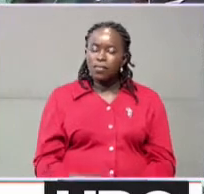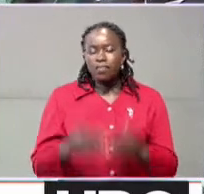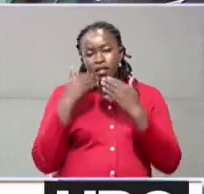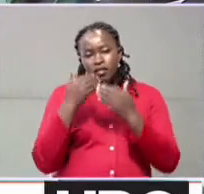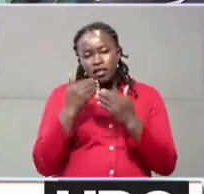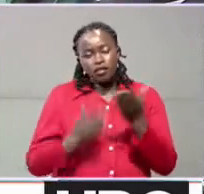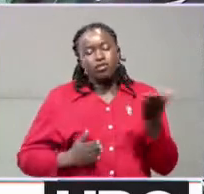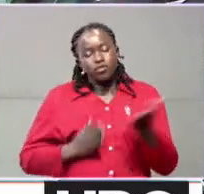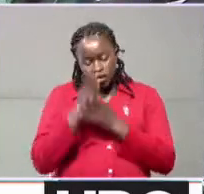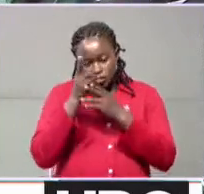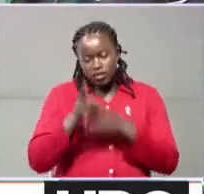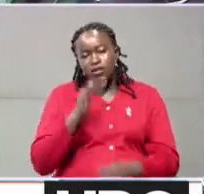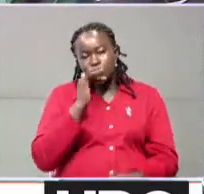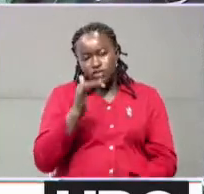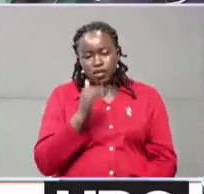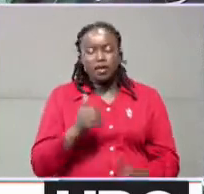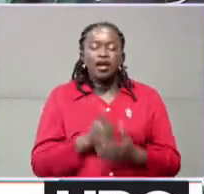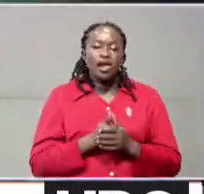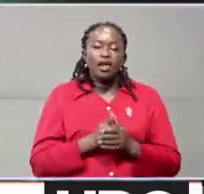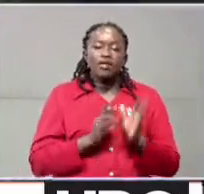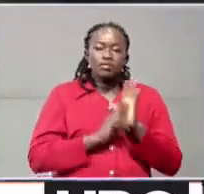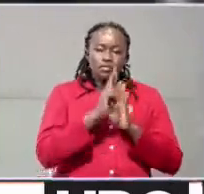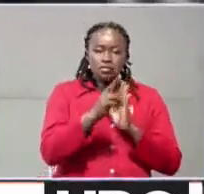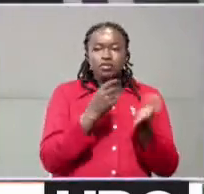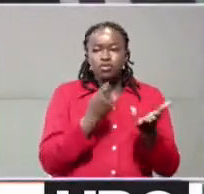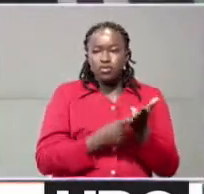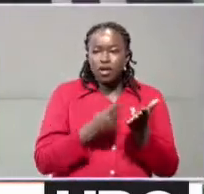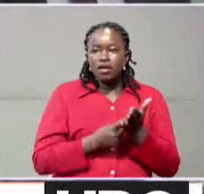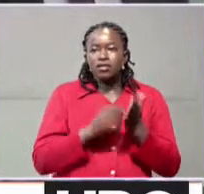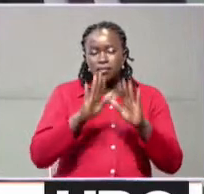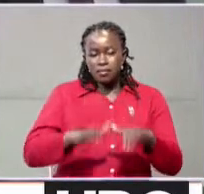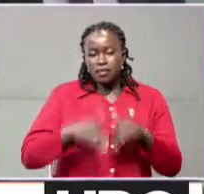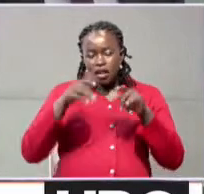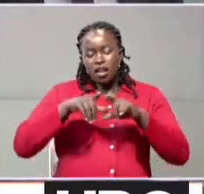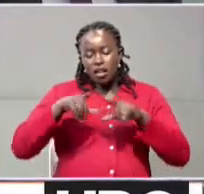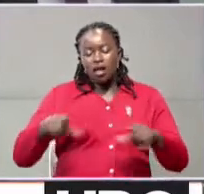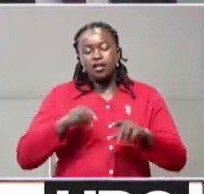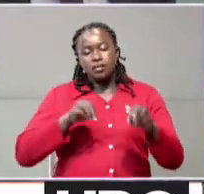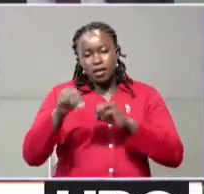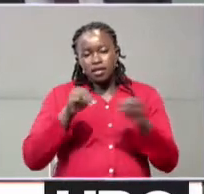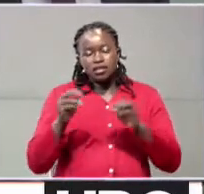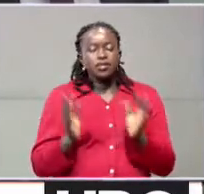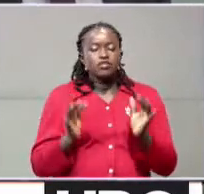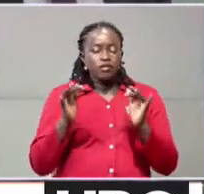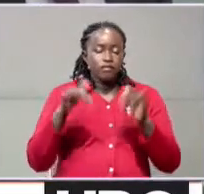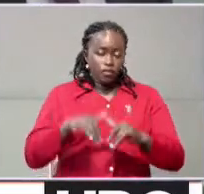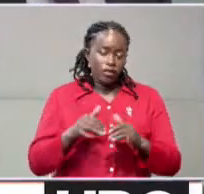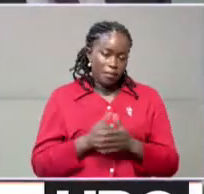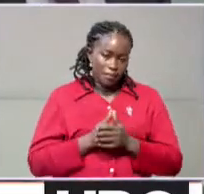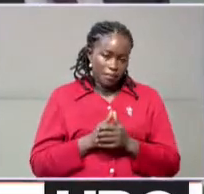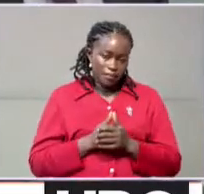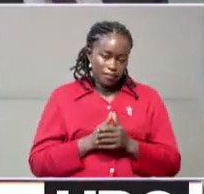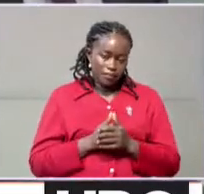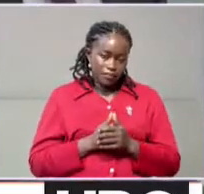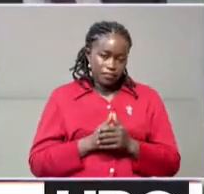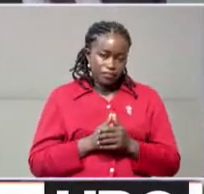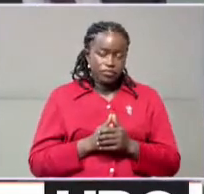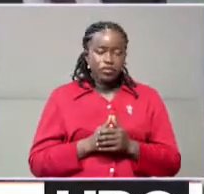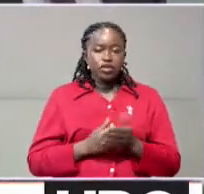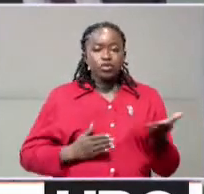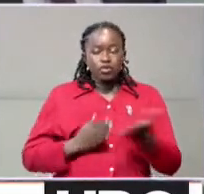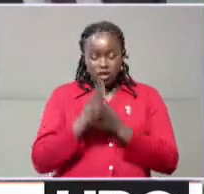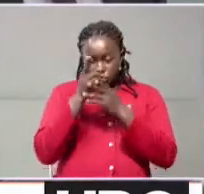speaker on behalf of the uganda parliamentarians land management forum right uh honorable prime